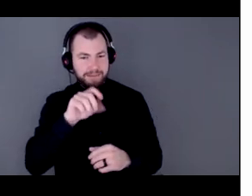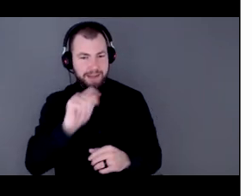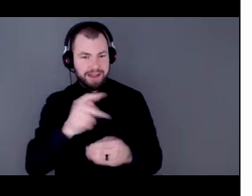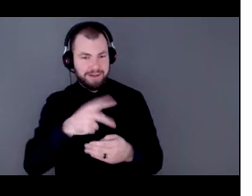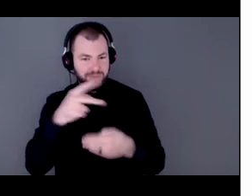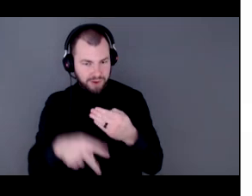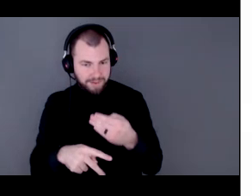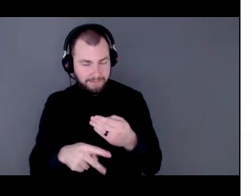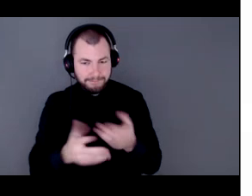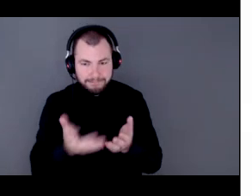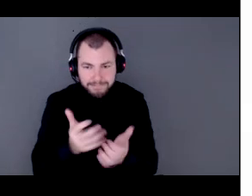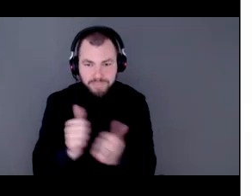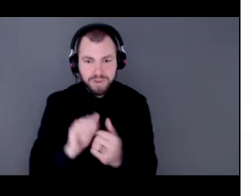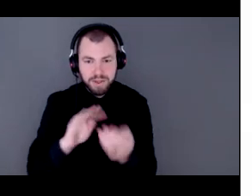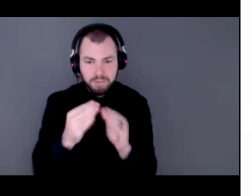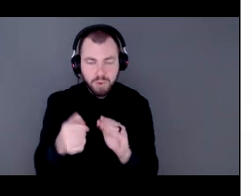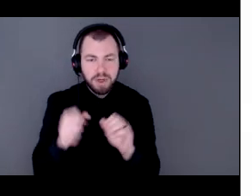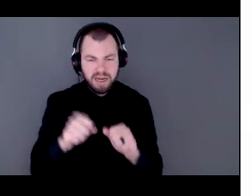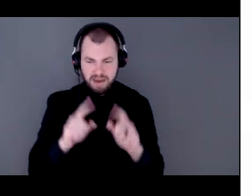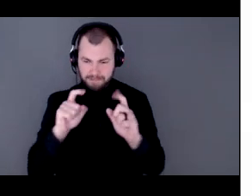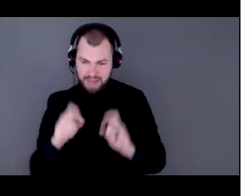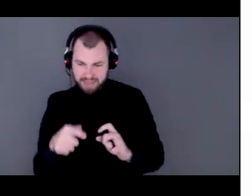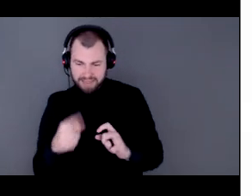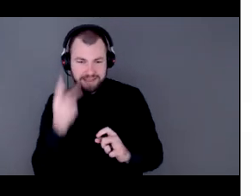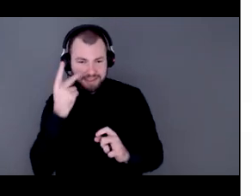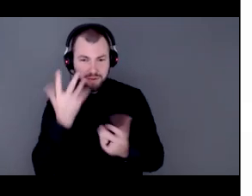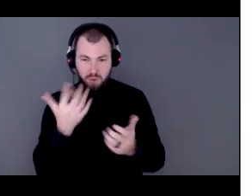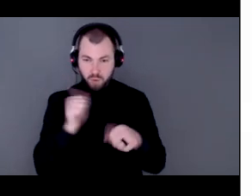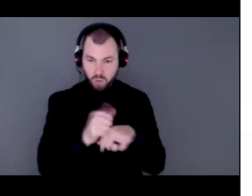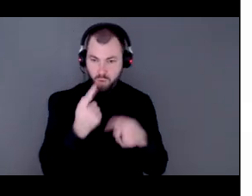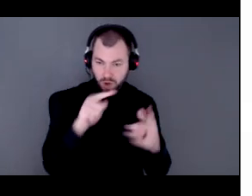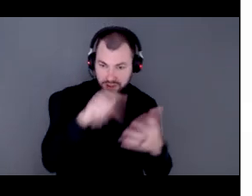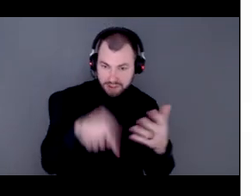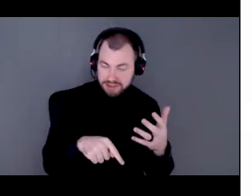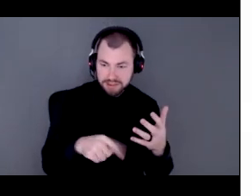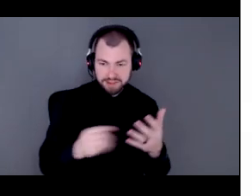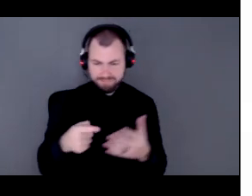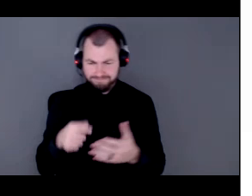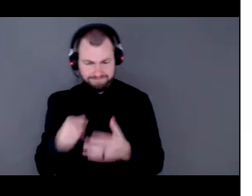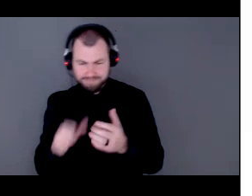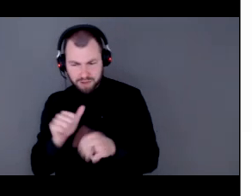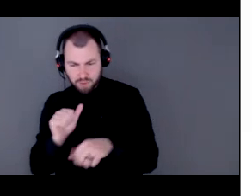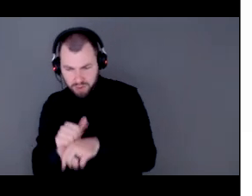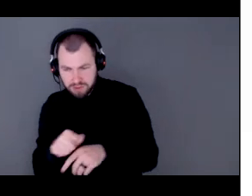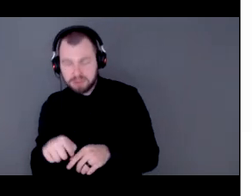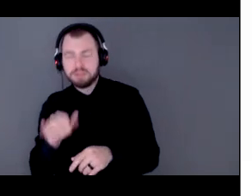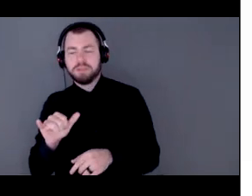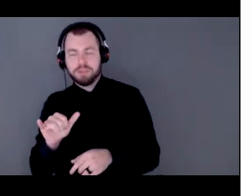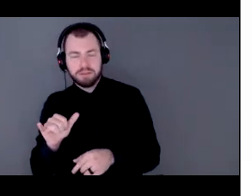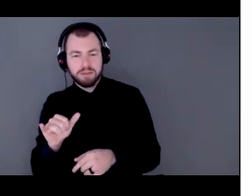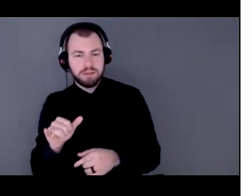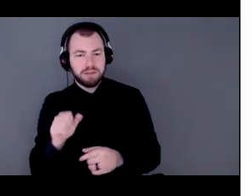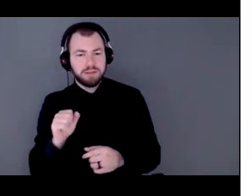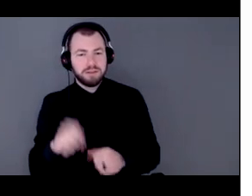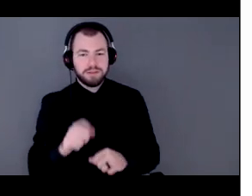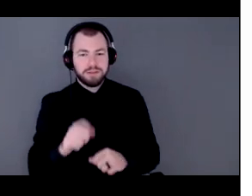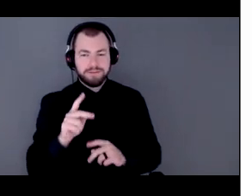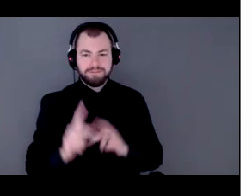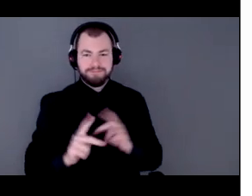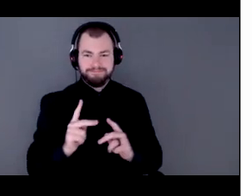can actually pilot them and see what is working, what's not working, and actually make a reuse system that people can actually apply at on